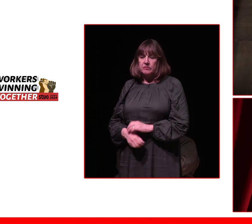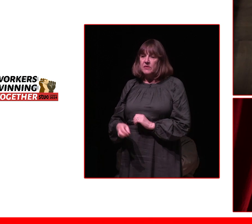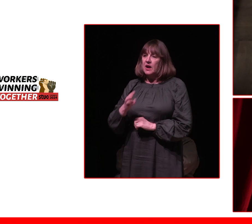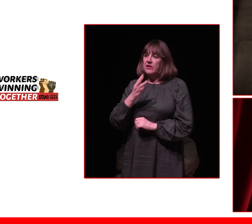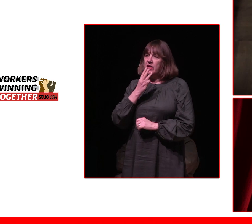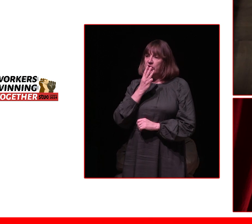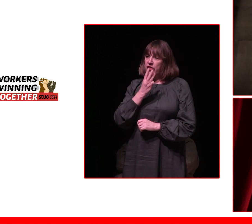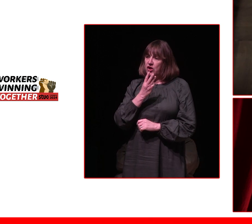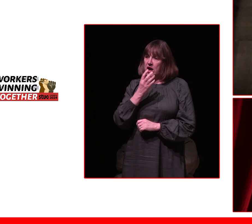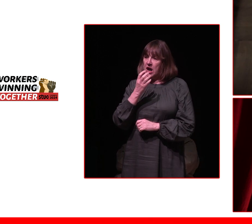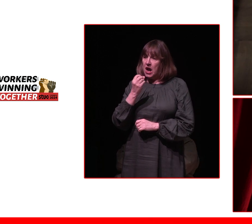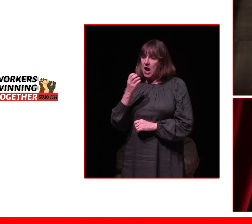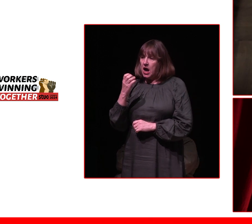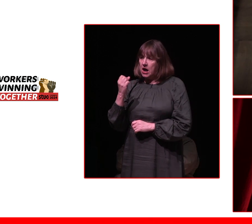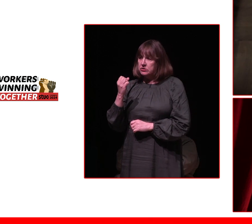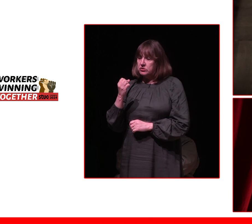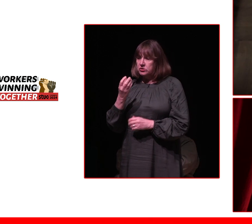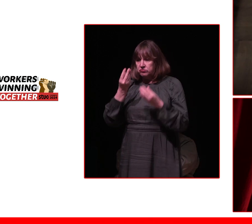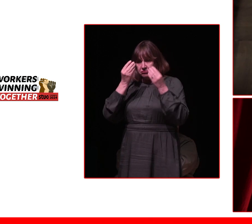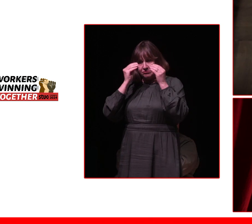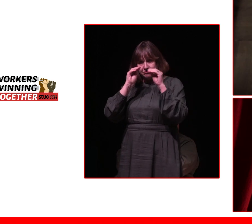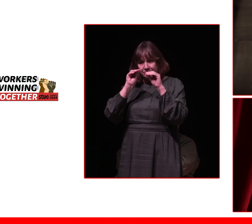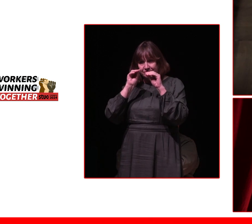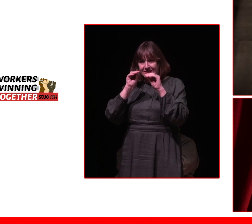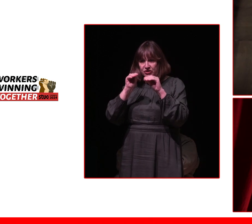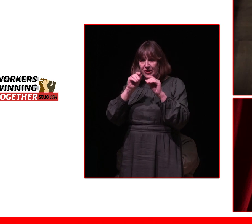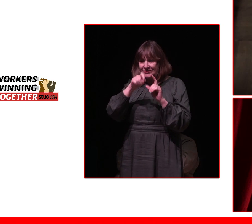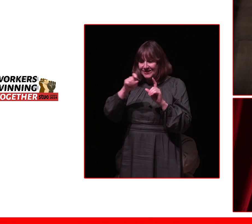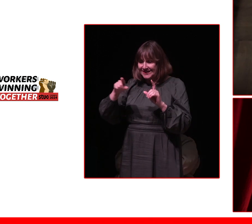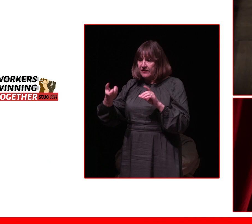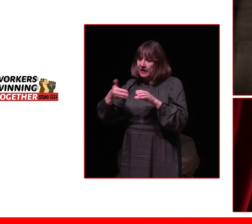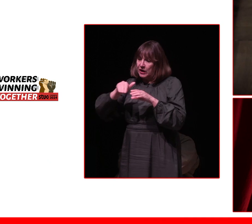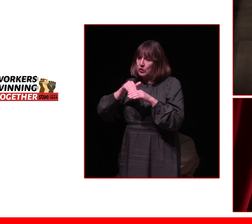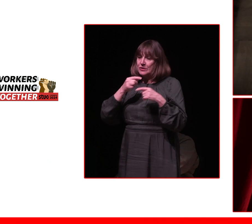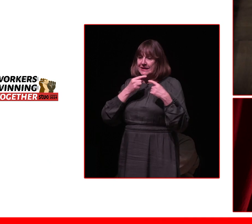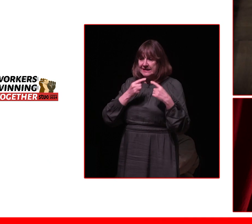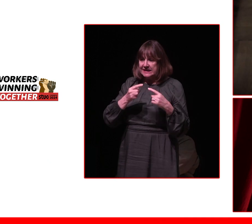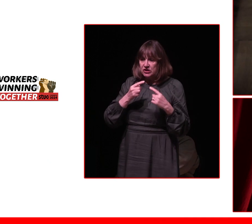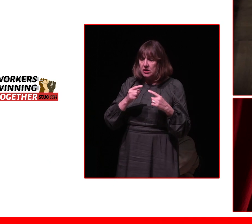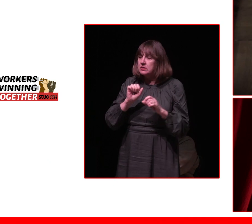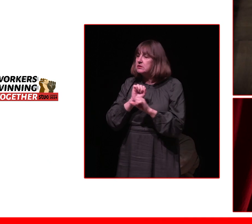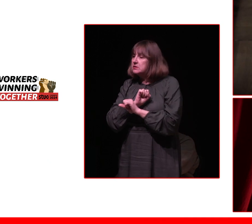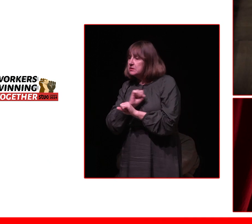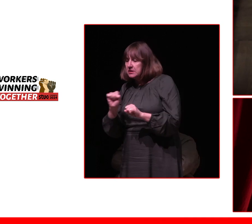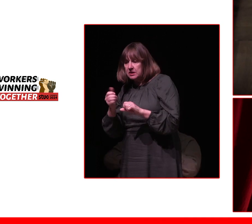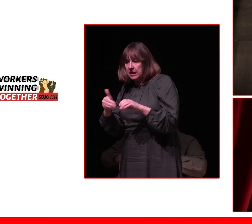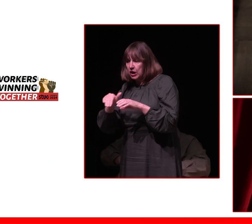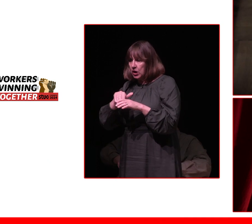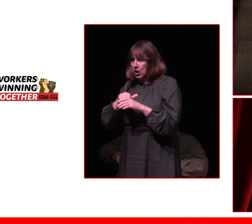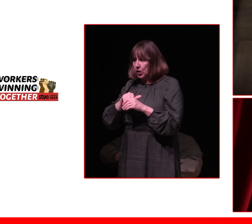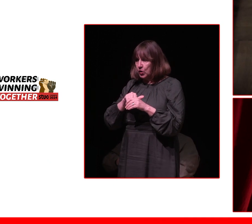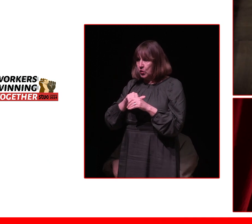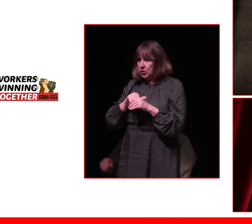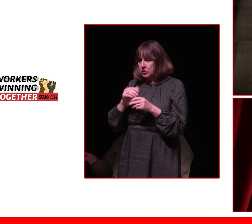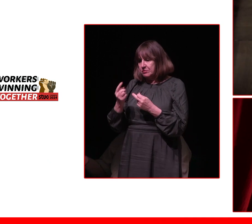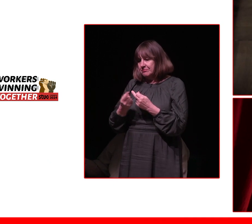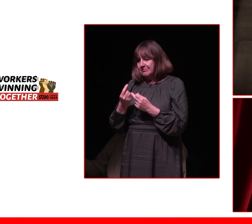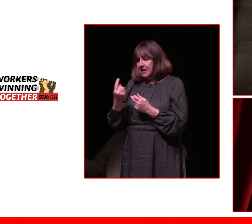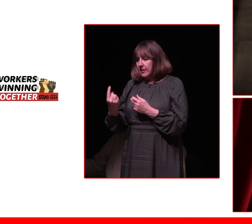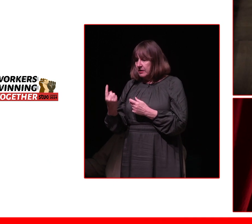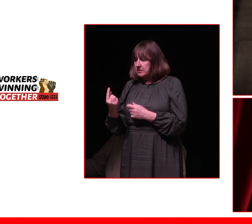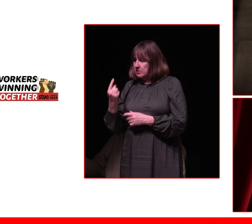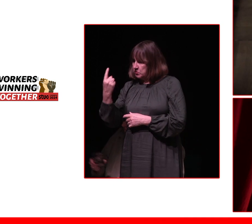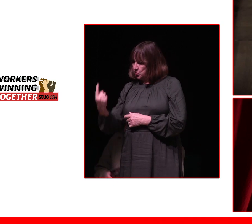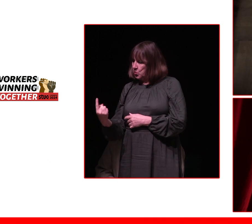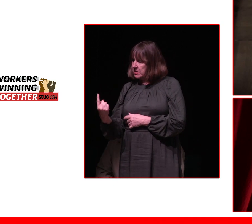300 of educational staff, including teachers, that doesn't include the one unknown of which being killed